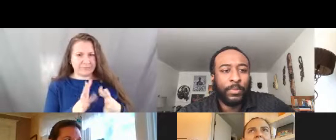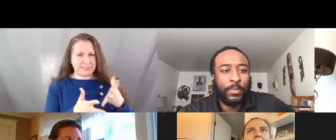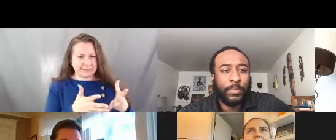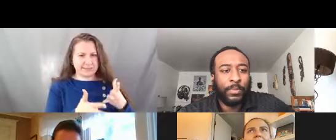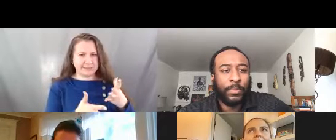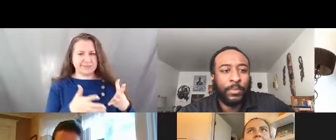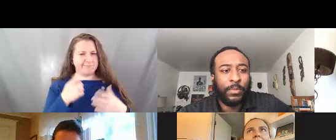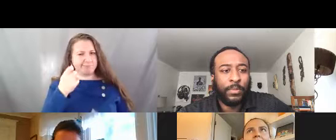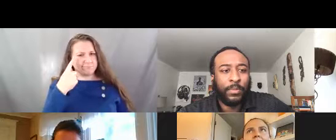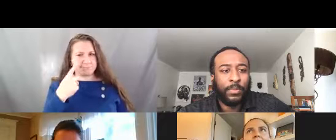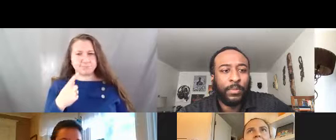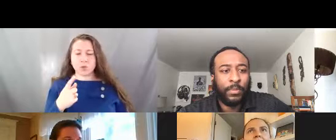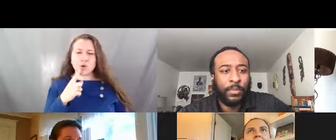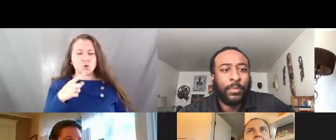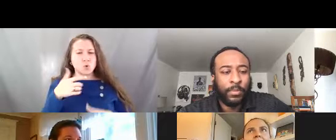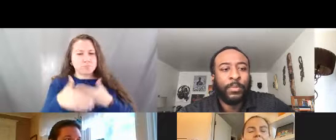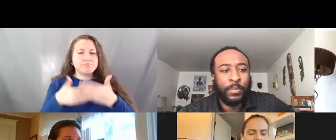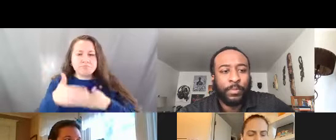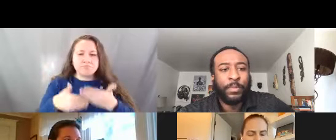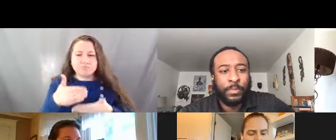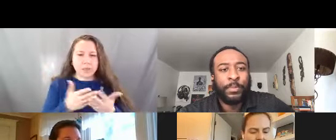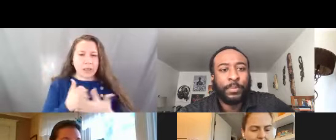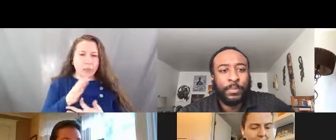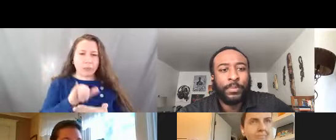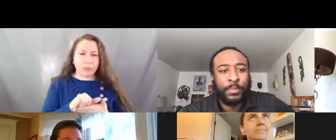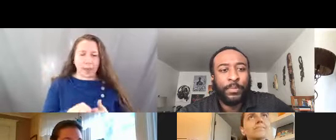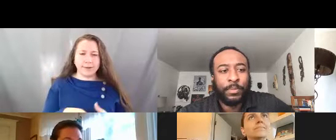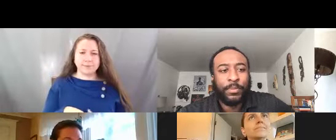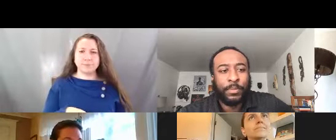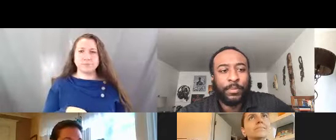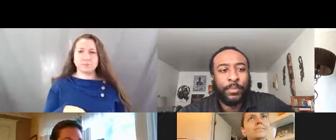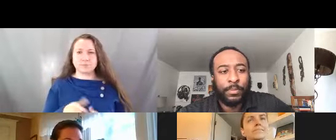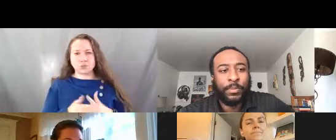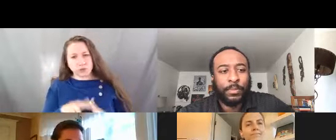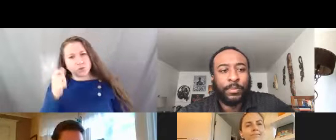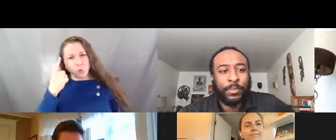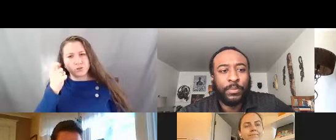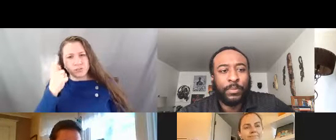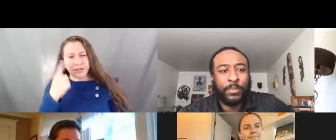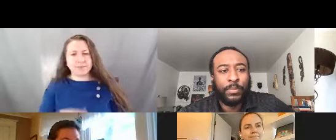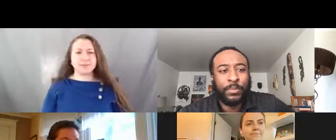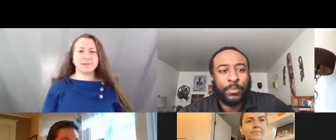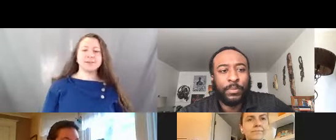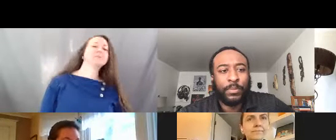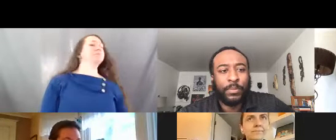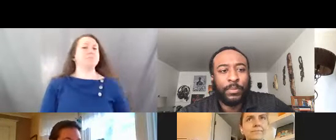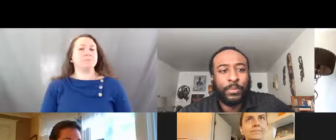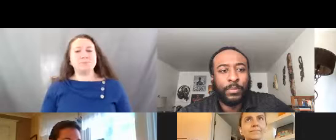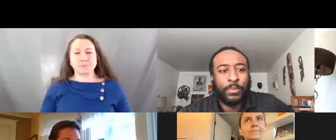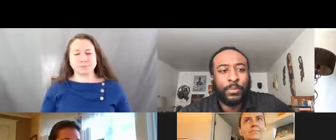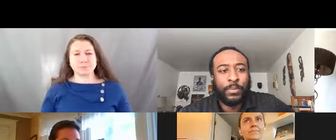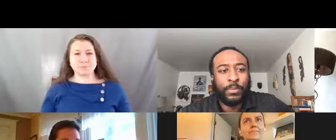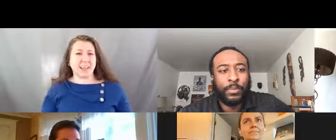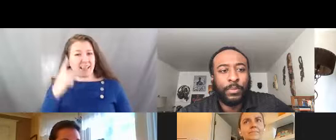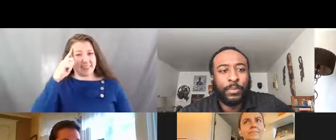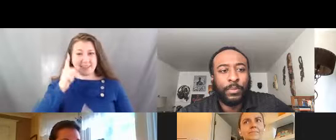you can eventually get over time, and you kind of understand as well. Yeah, I guess it comes down